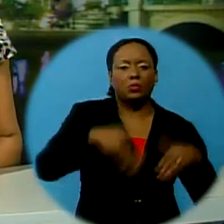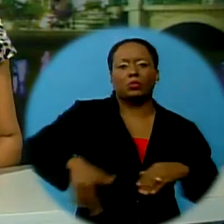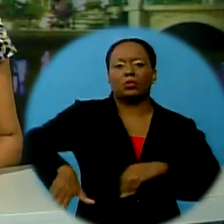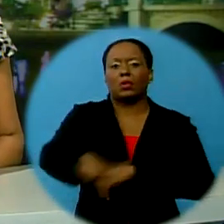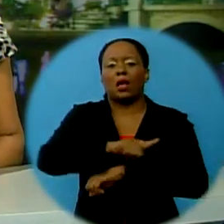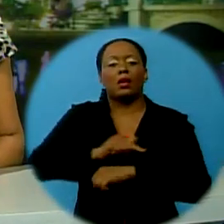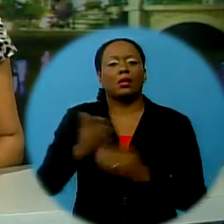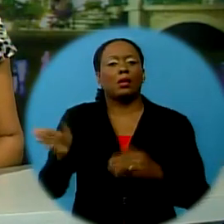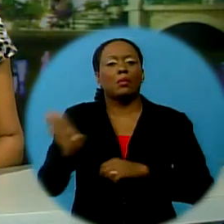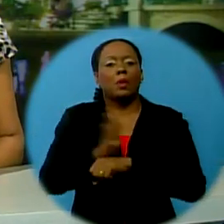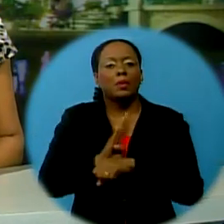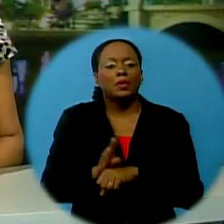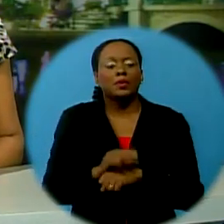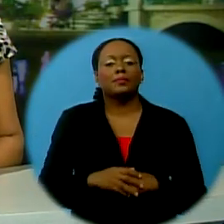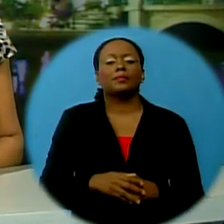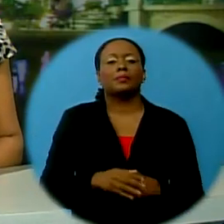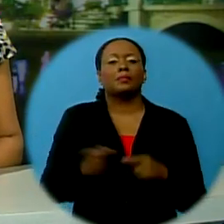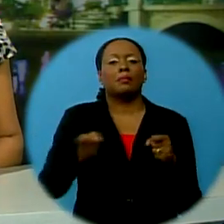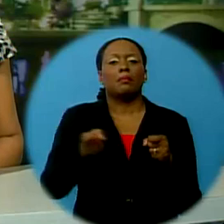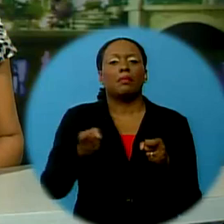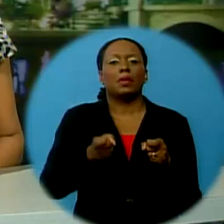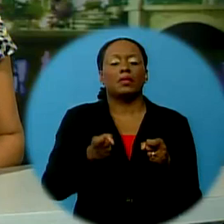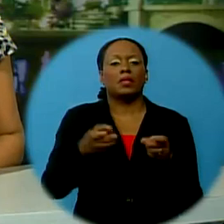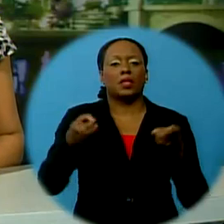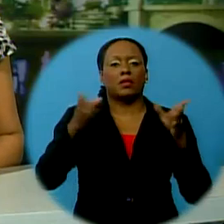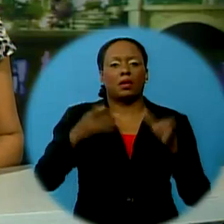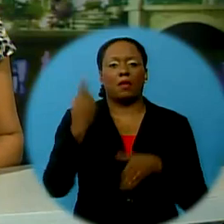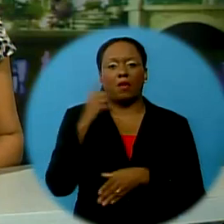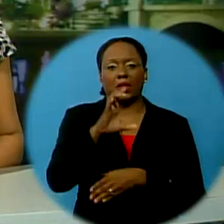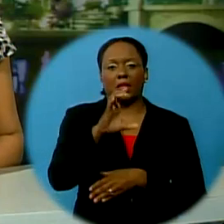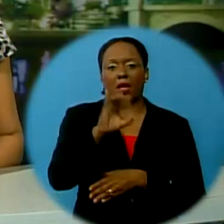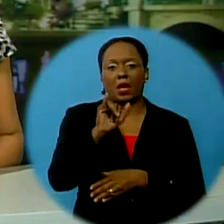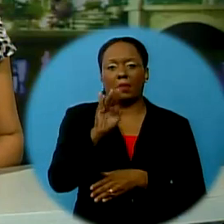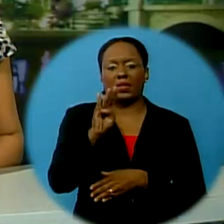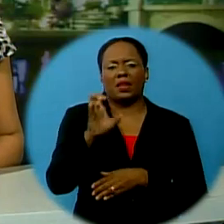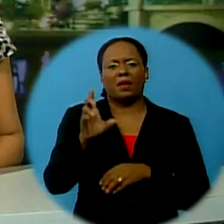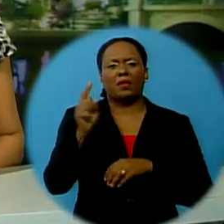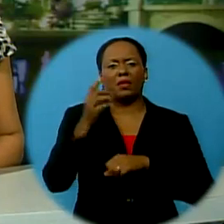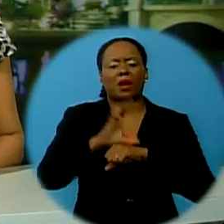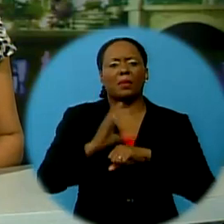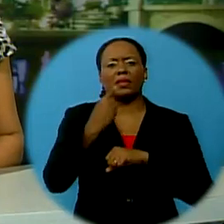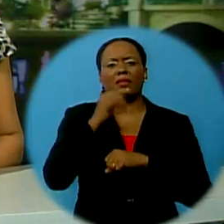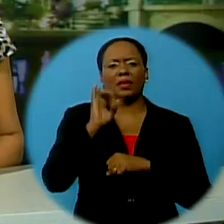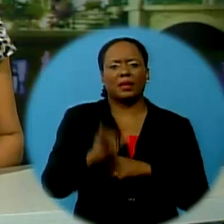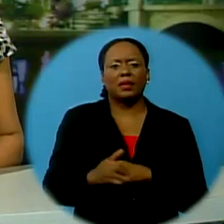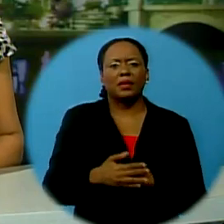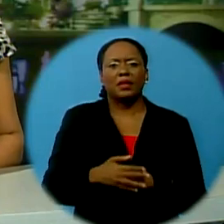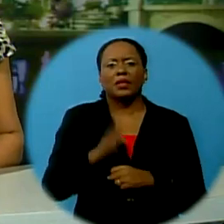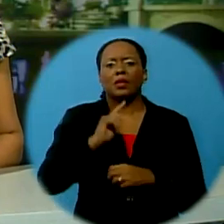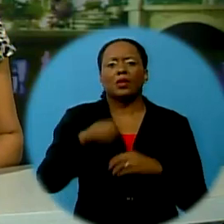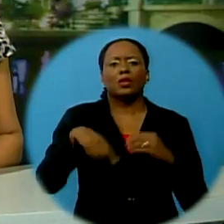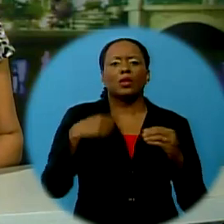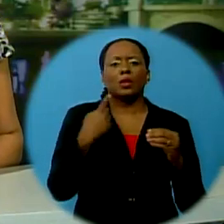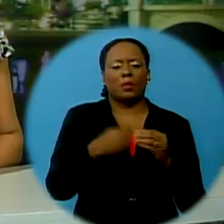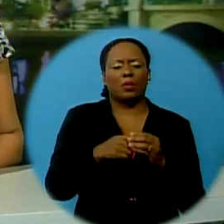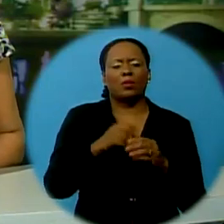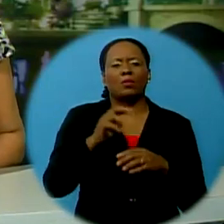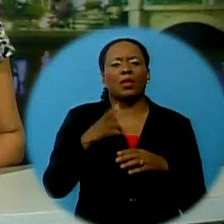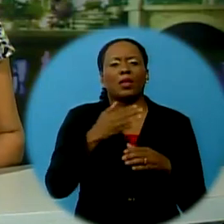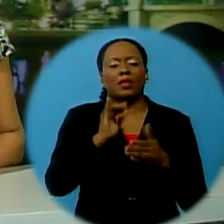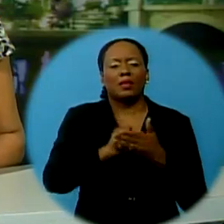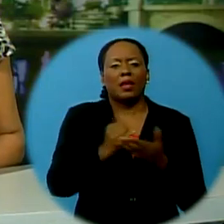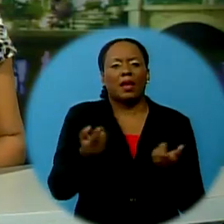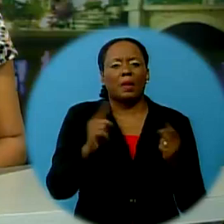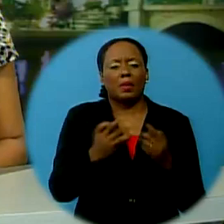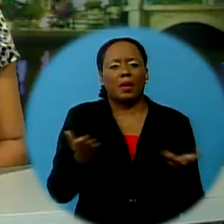Managing Director of CIBC First Caribbean, Mark St. Hill. He made the comment during a recent discussion on the current state of the real estate market